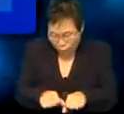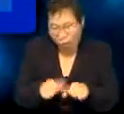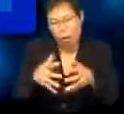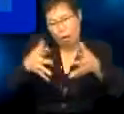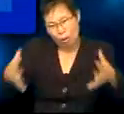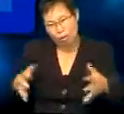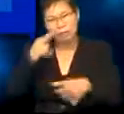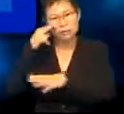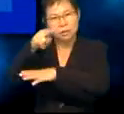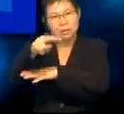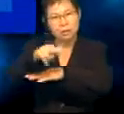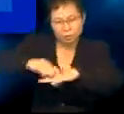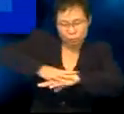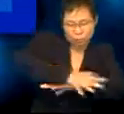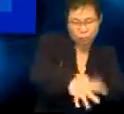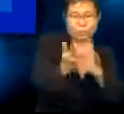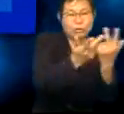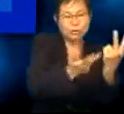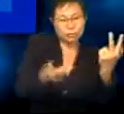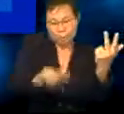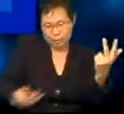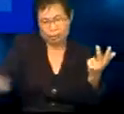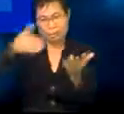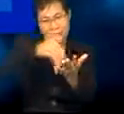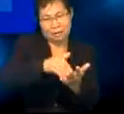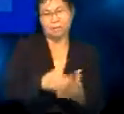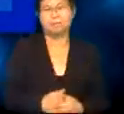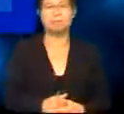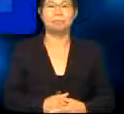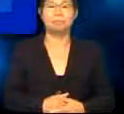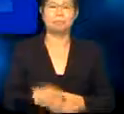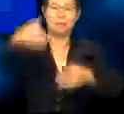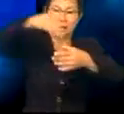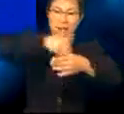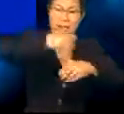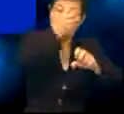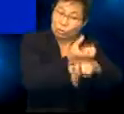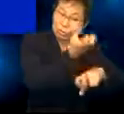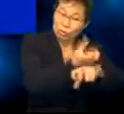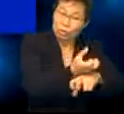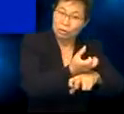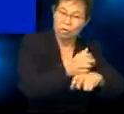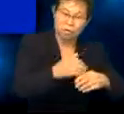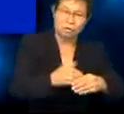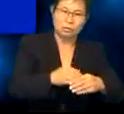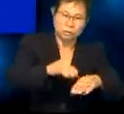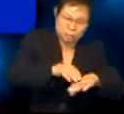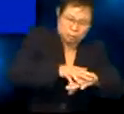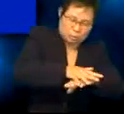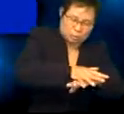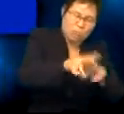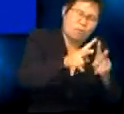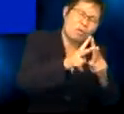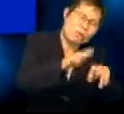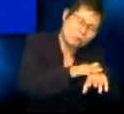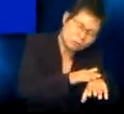Now let's look at the diffusion of the three states of matter again. In solids, the rate of diffusion